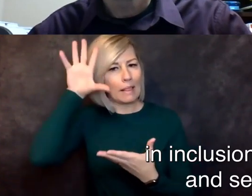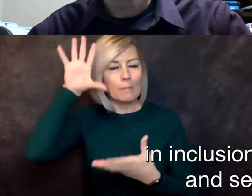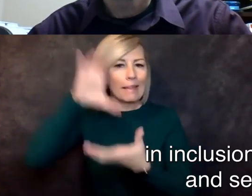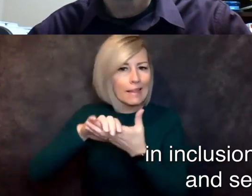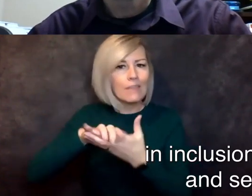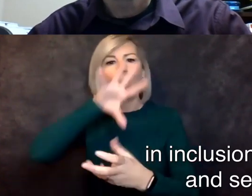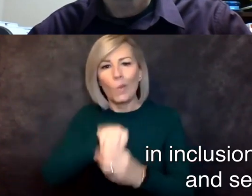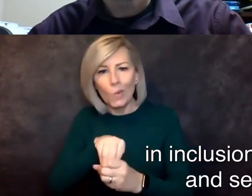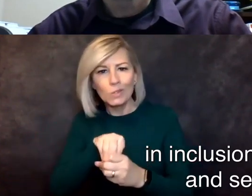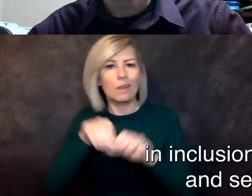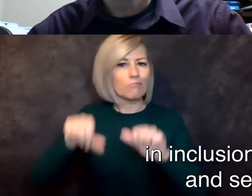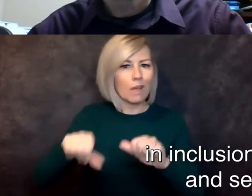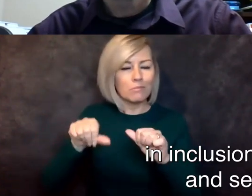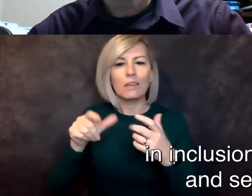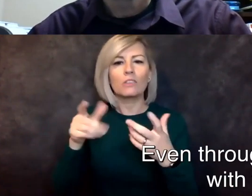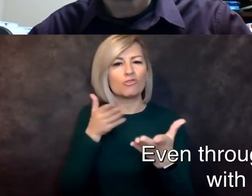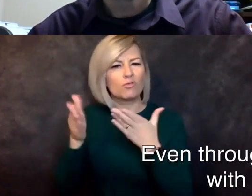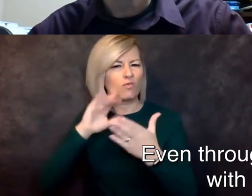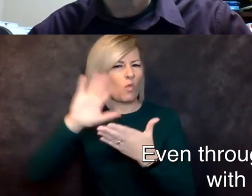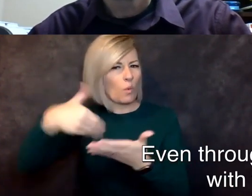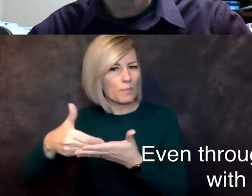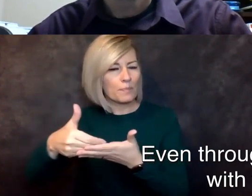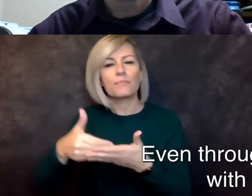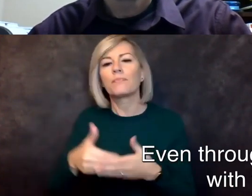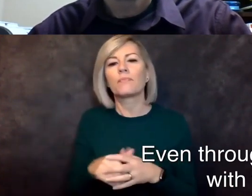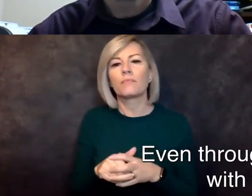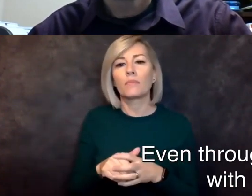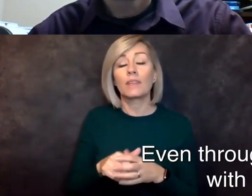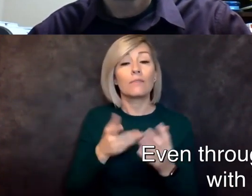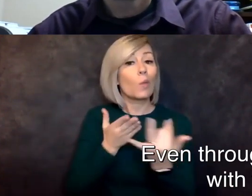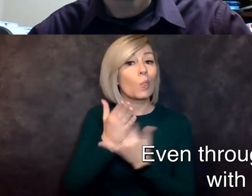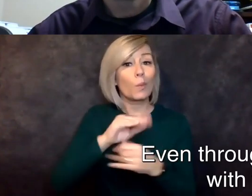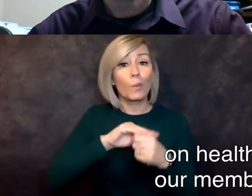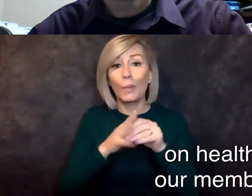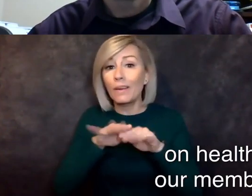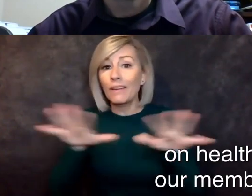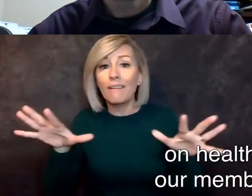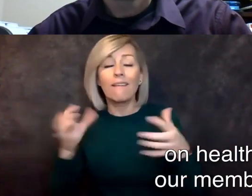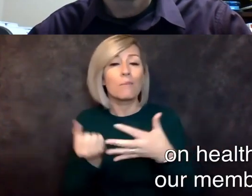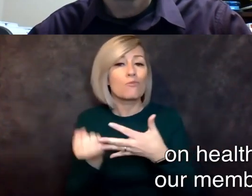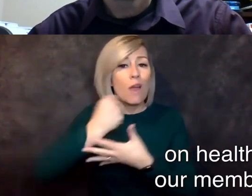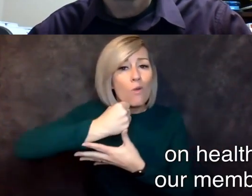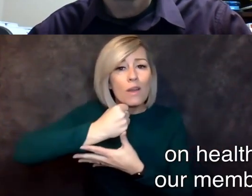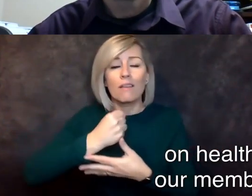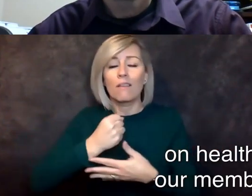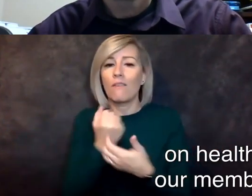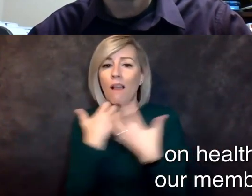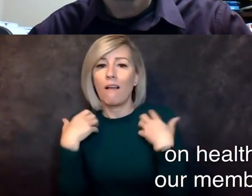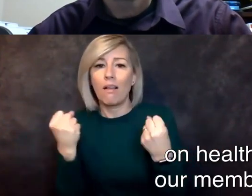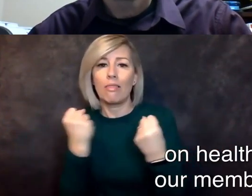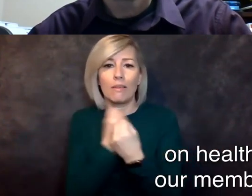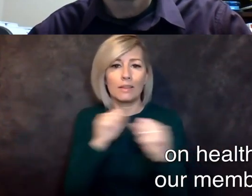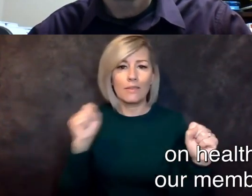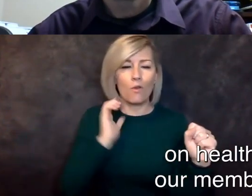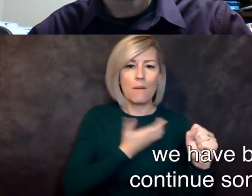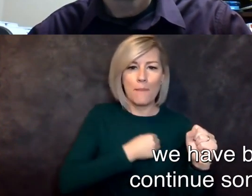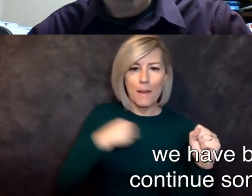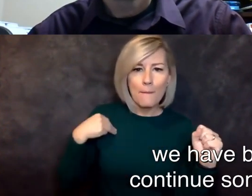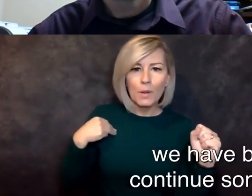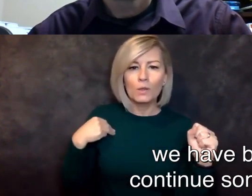possible and services for all. Even through our pandemic, with the priority of health and safety for our members and guests,